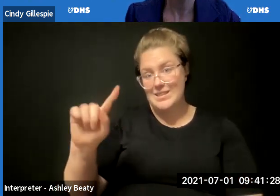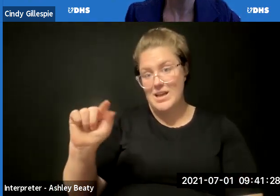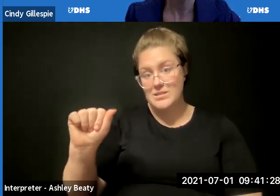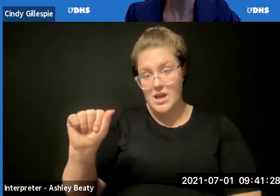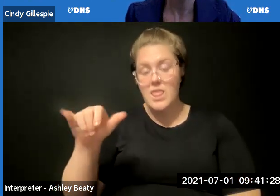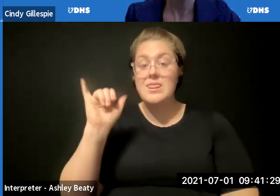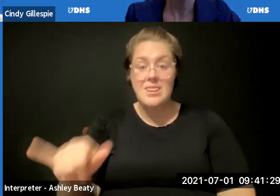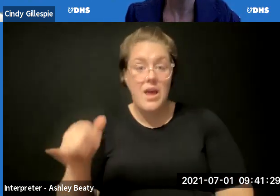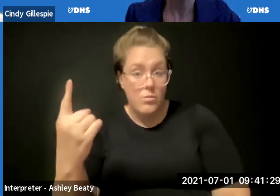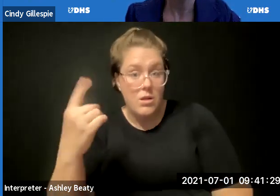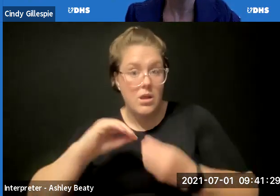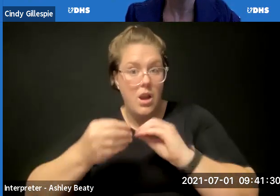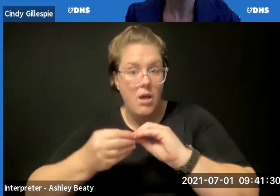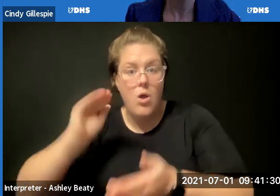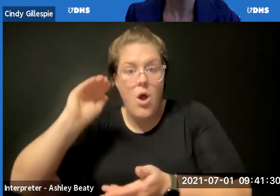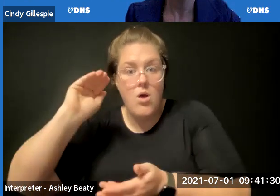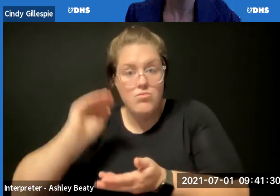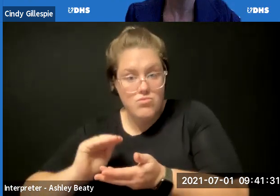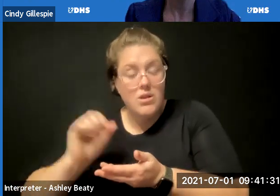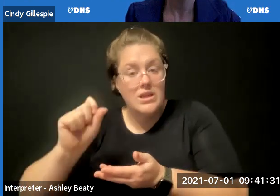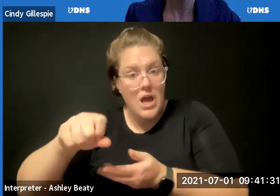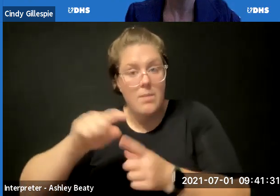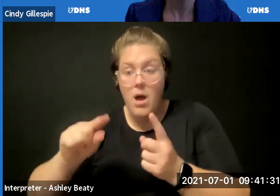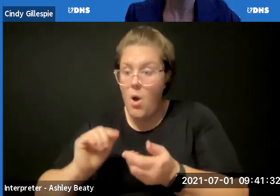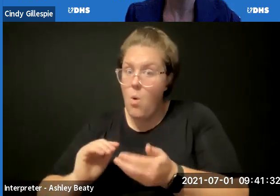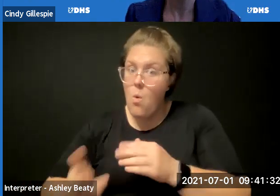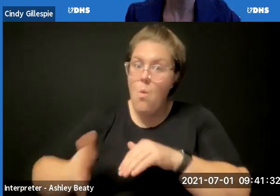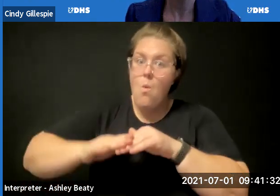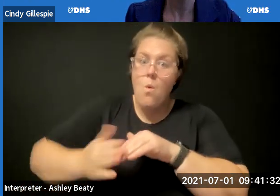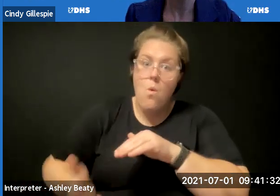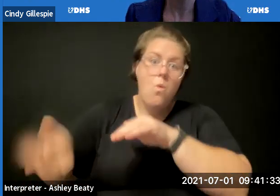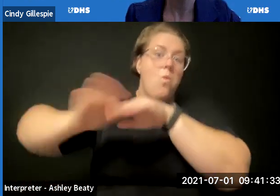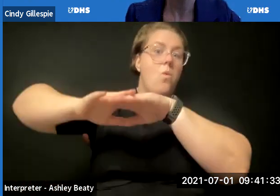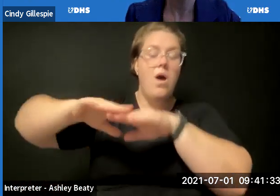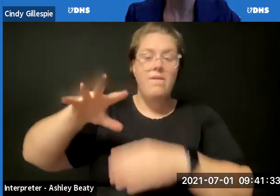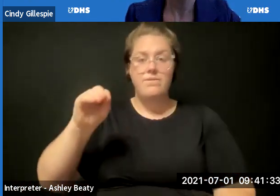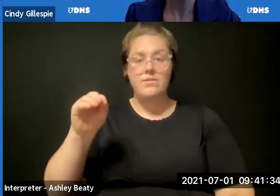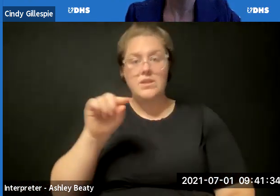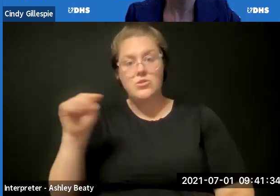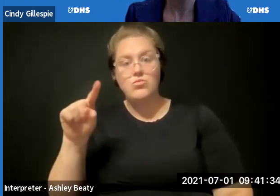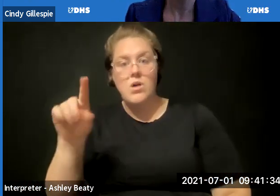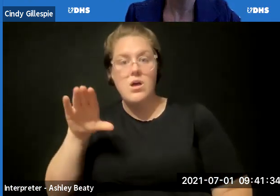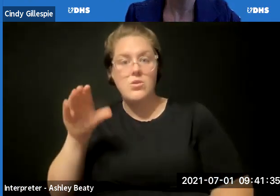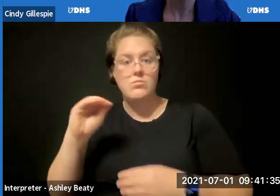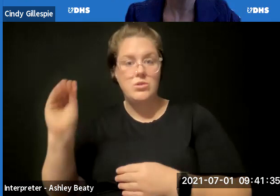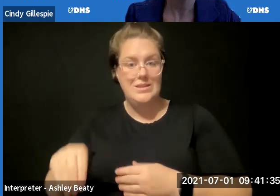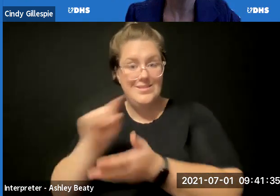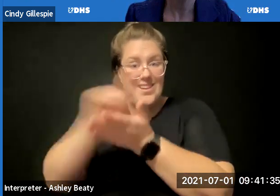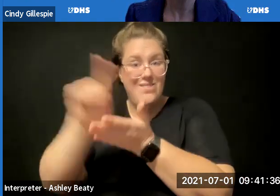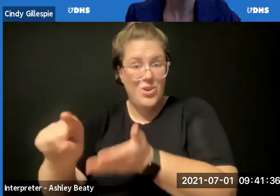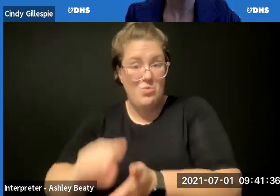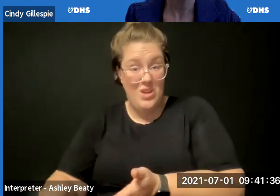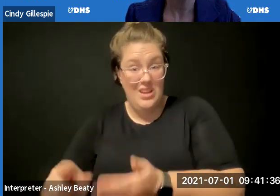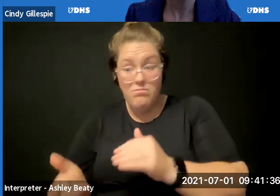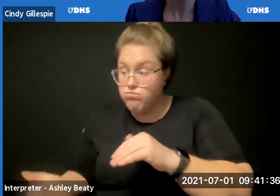numbers than the Alpha, it's catching up quick. I mean, it is increasing by 50 to 100% a week that we're seeing. And so we'll talk a little